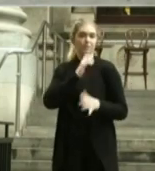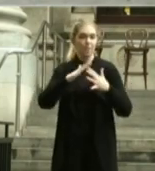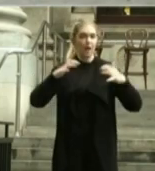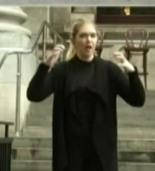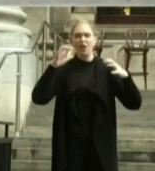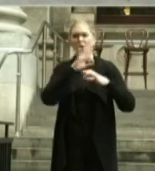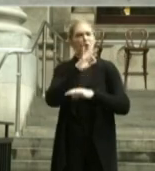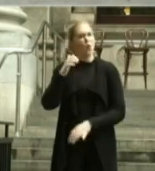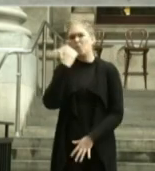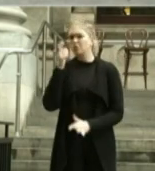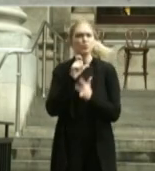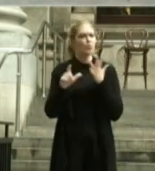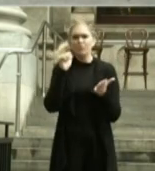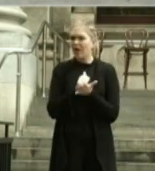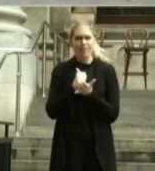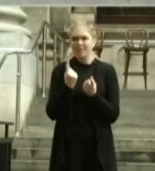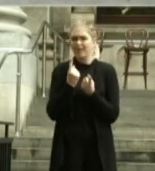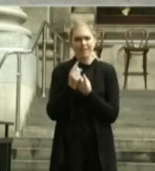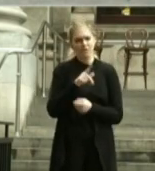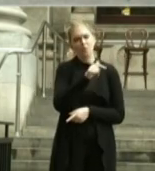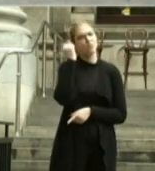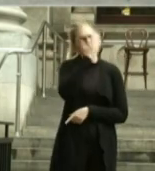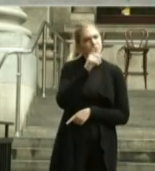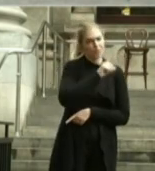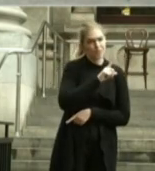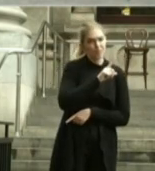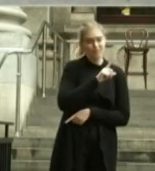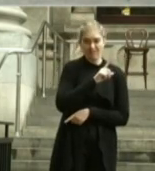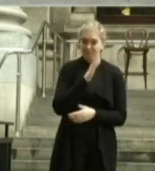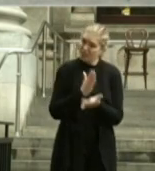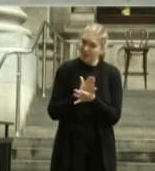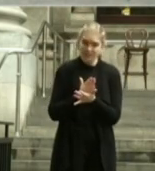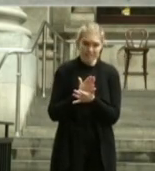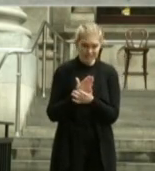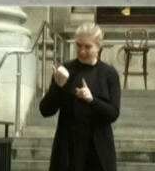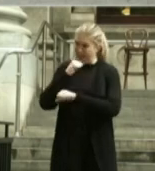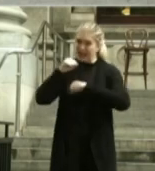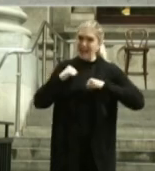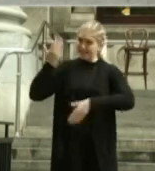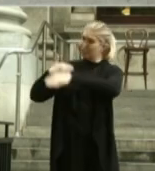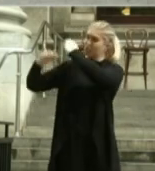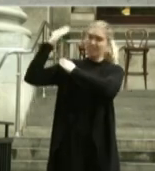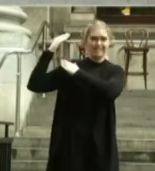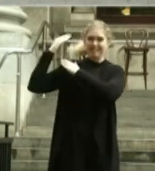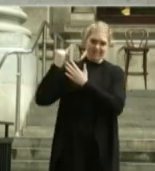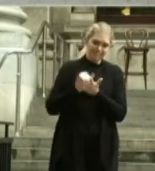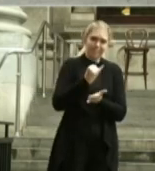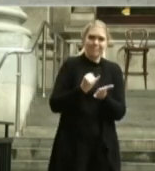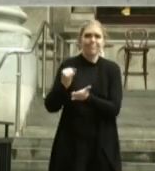have not always done right by Aboriginal people. In fact, for so much of our history, it's been the